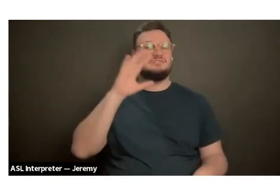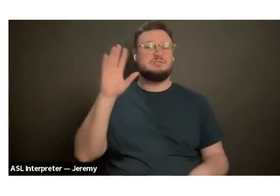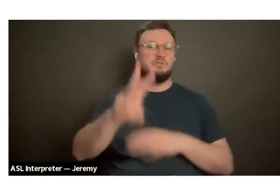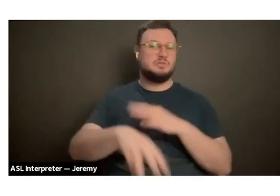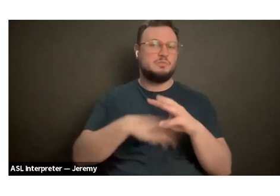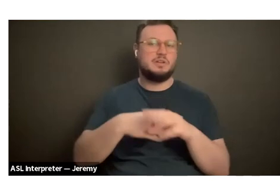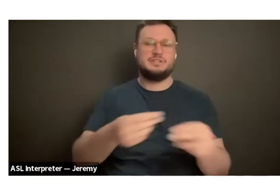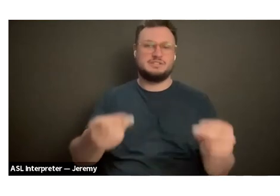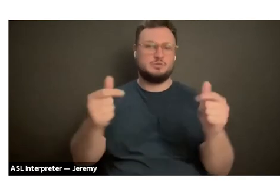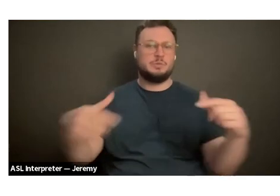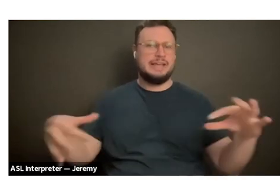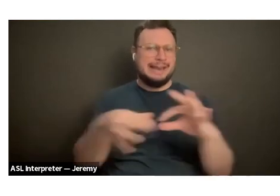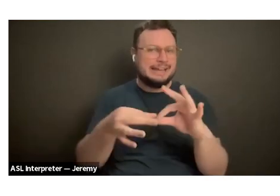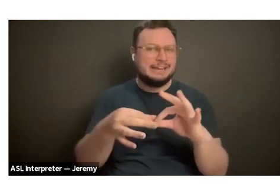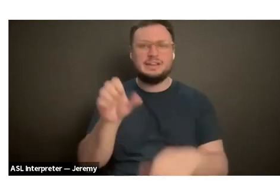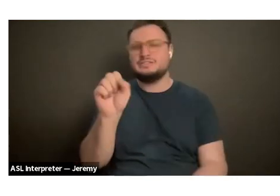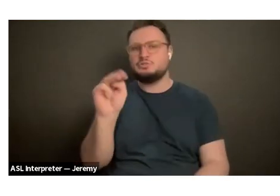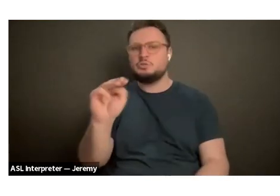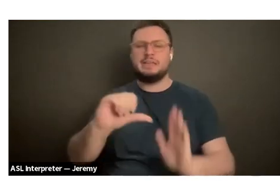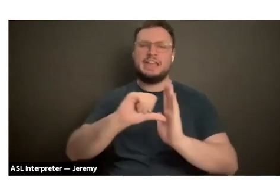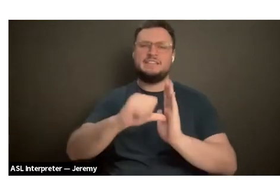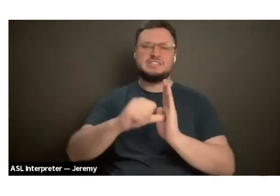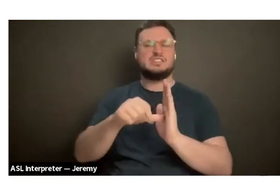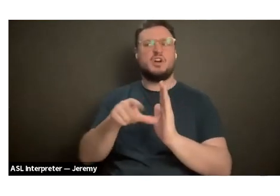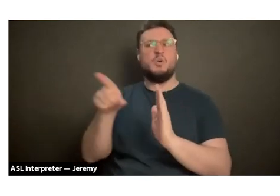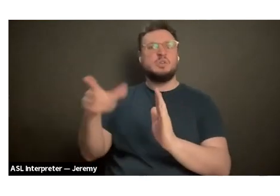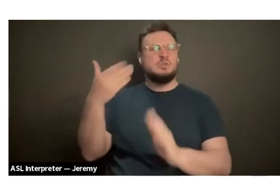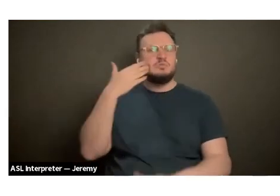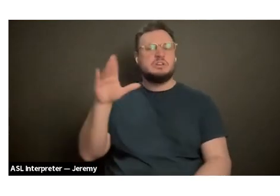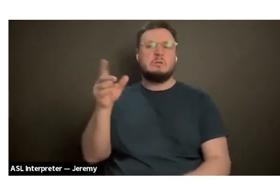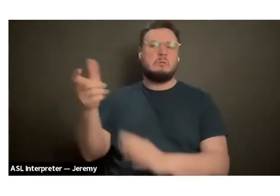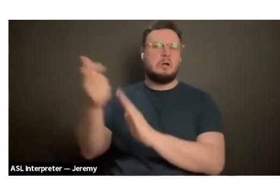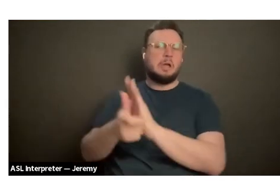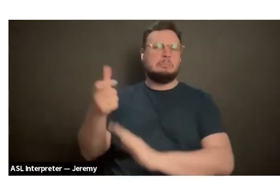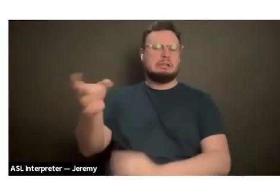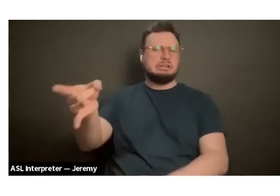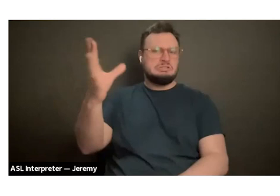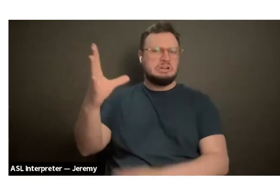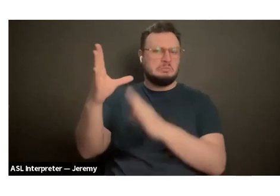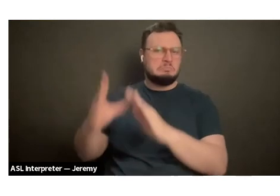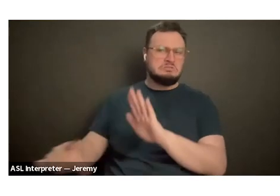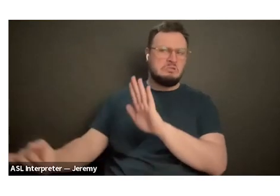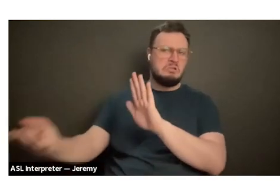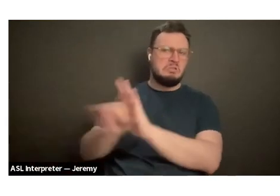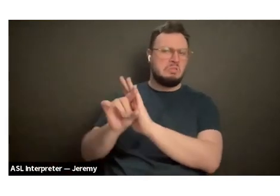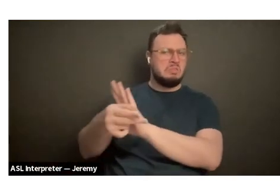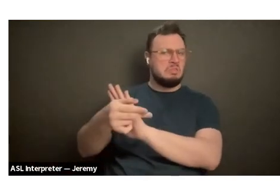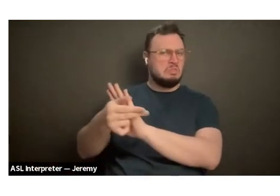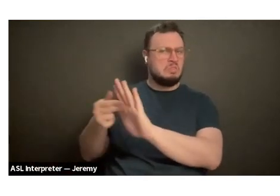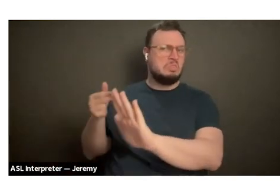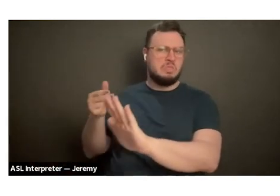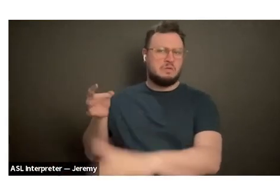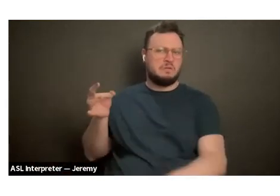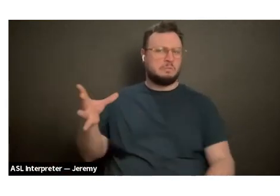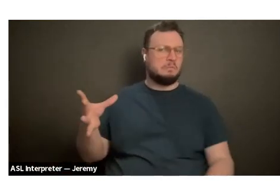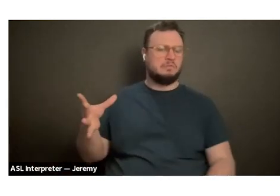to say, you're a terrible person. Why did you do this? No, no, no. It's okay. And allowing that idea of